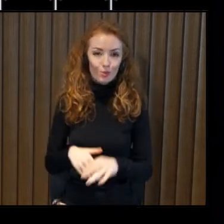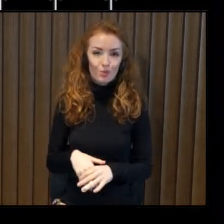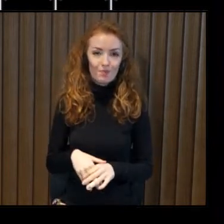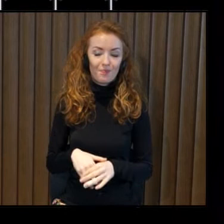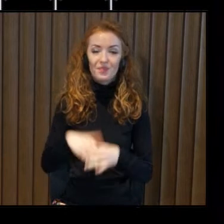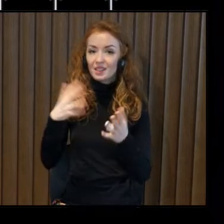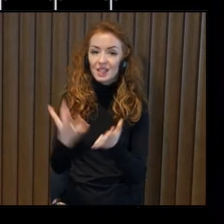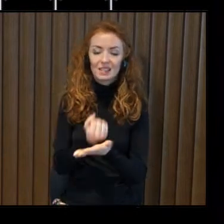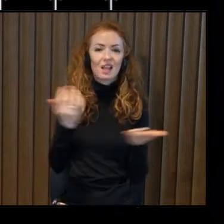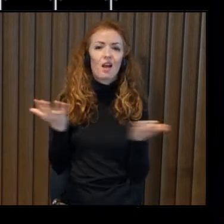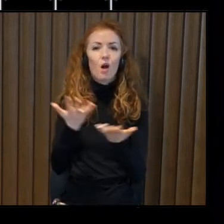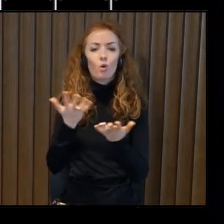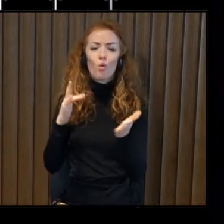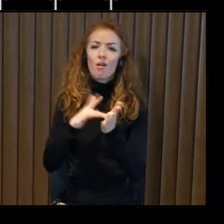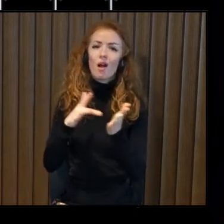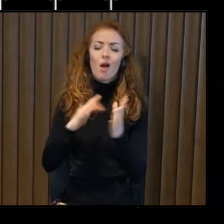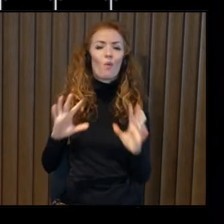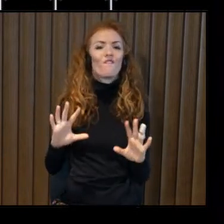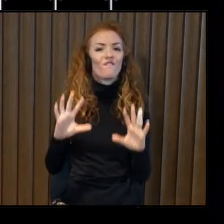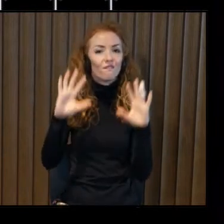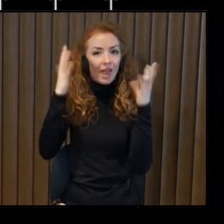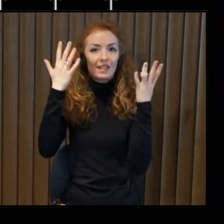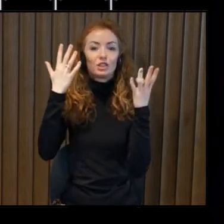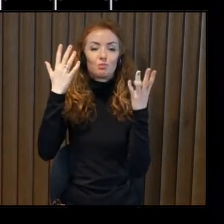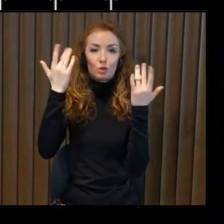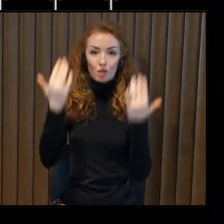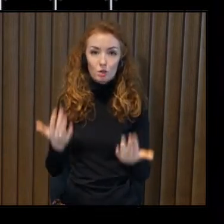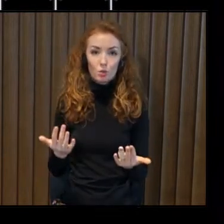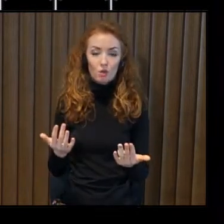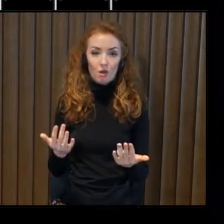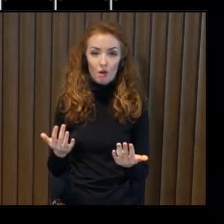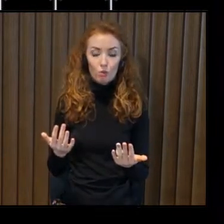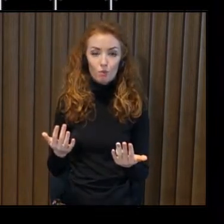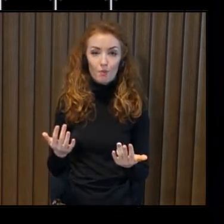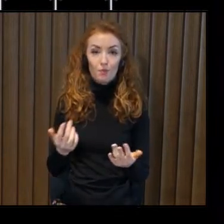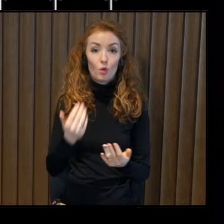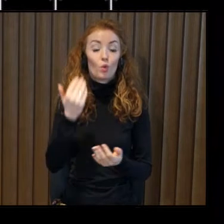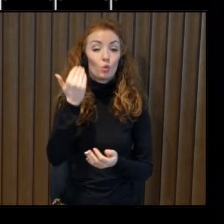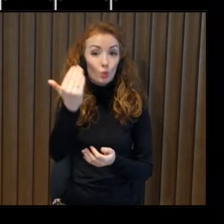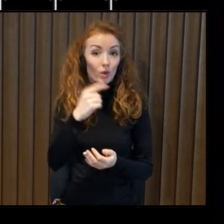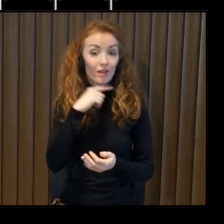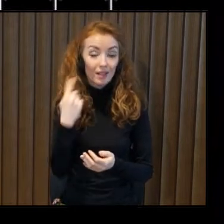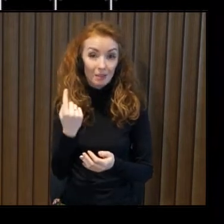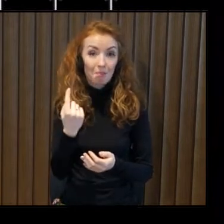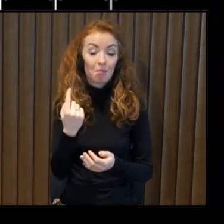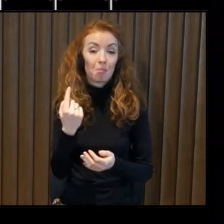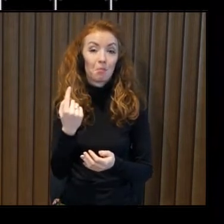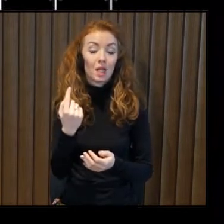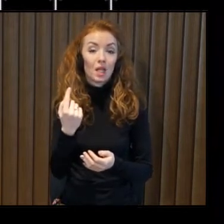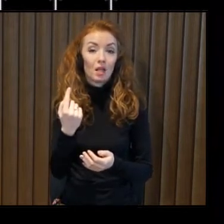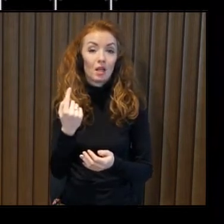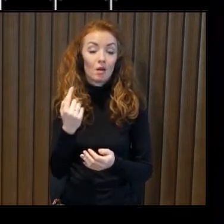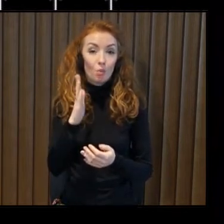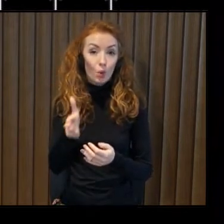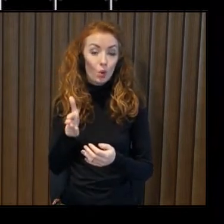what my students tell me then is, oh, you want equality, so you're going to give us all A's in class. And I say, no, that's not how equality